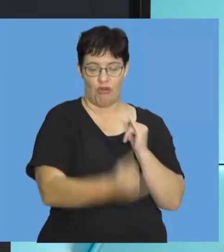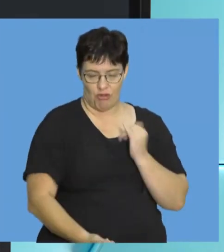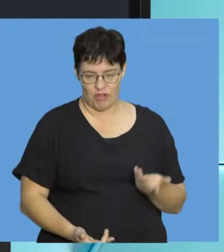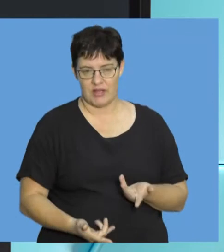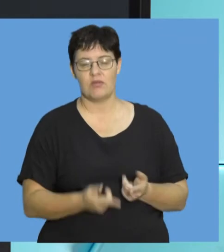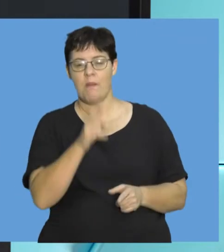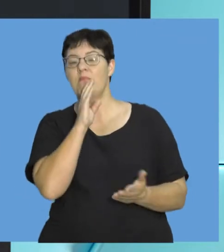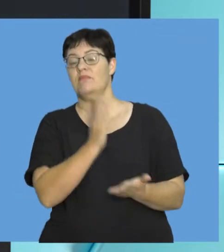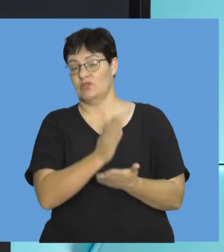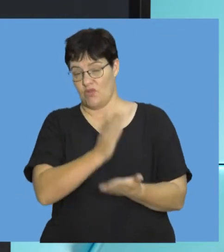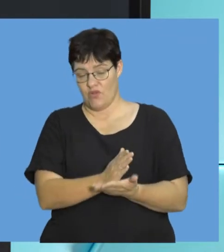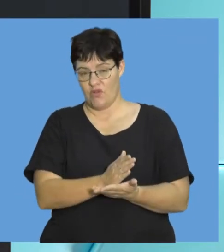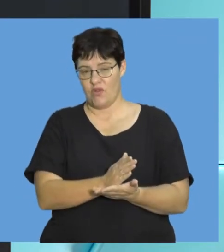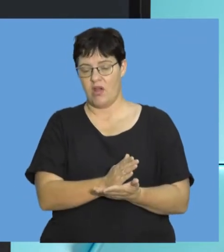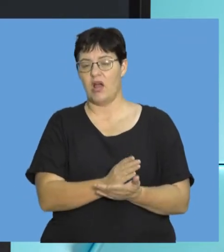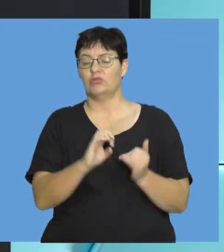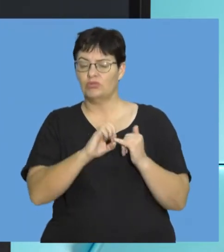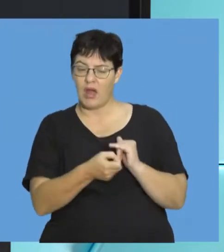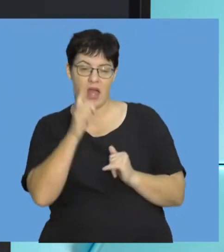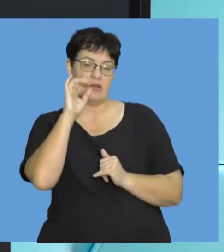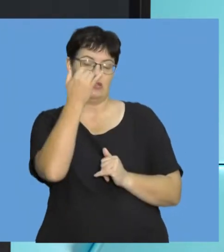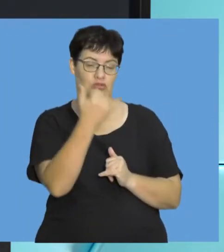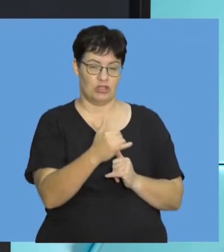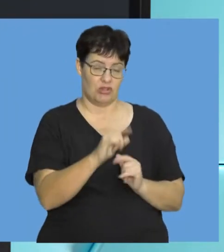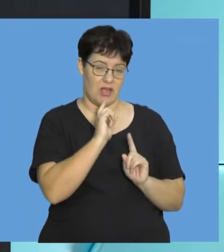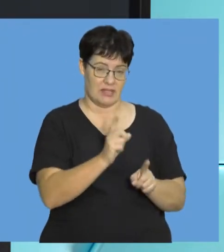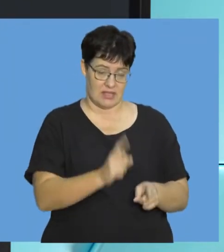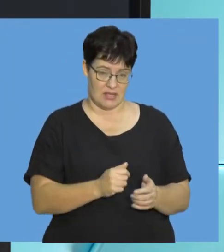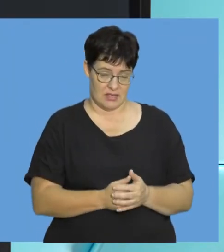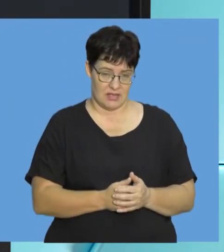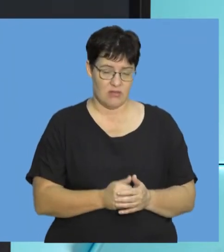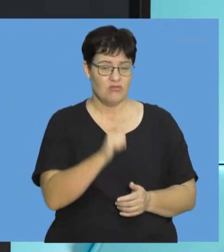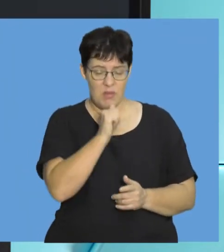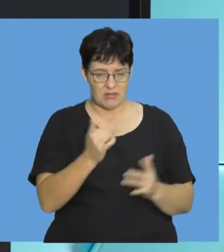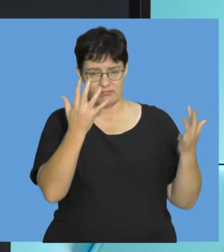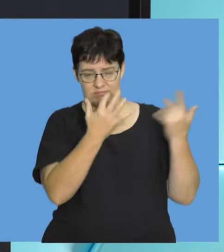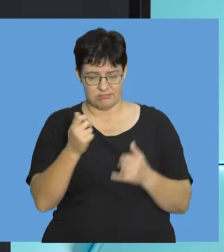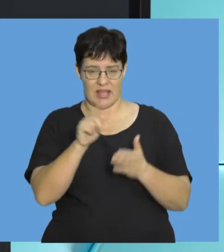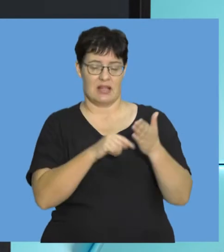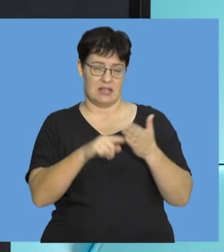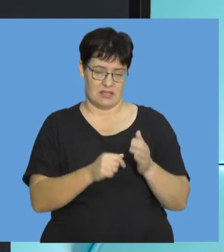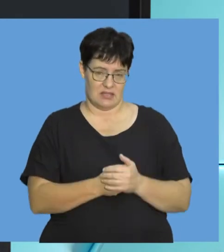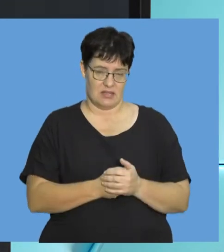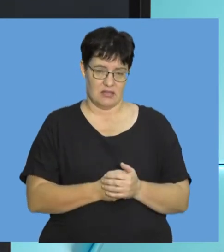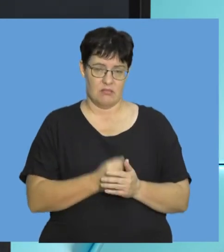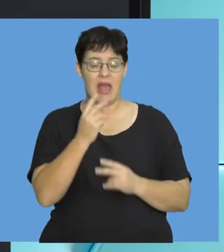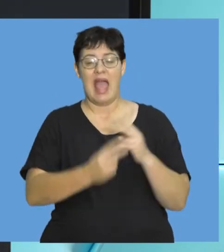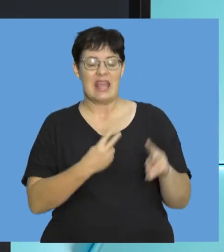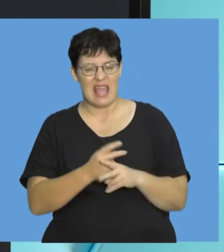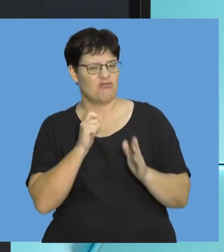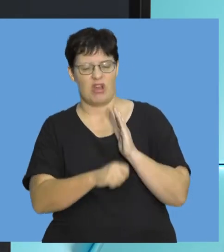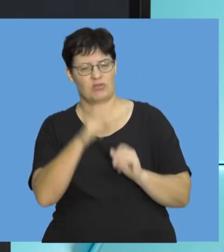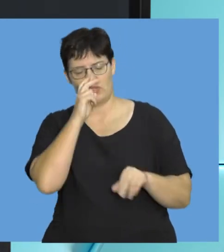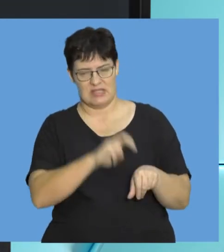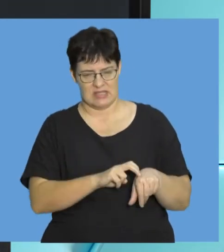things. So make sure that you always just try to check your answers. Even if you work it out on the calculator, you don't need to rewrite it.